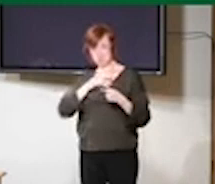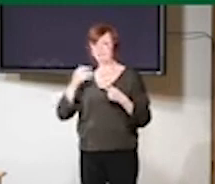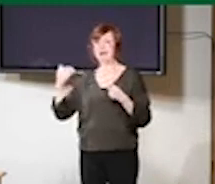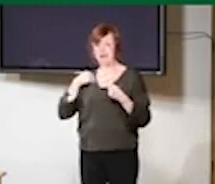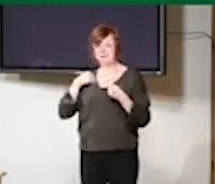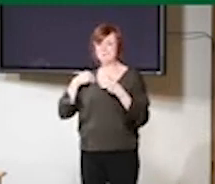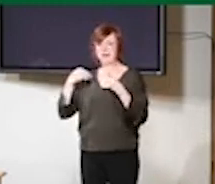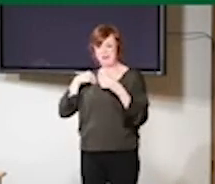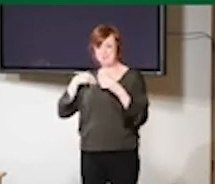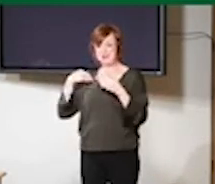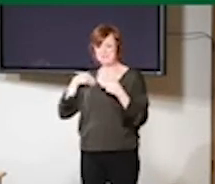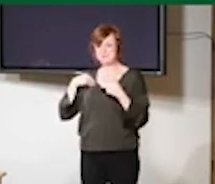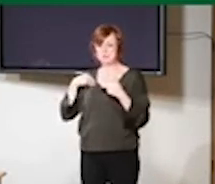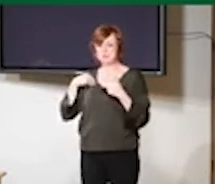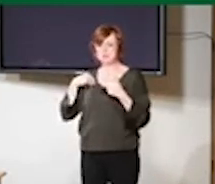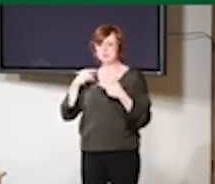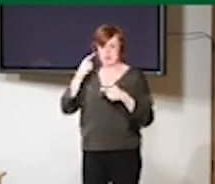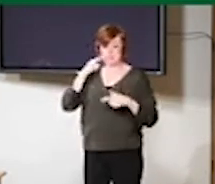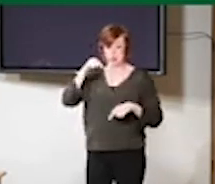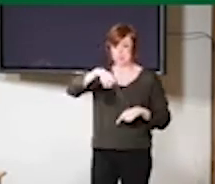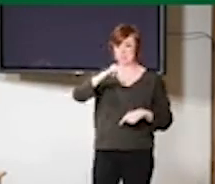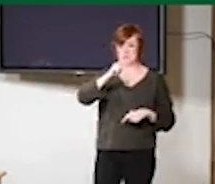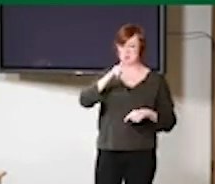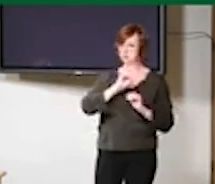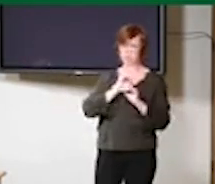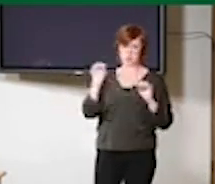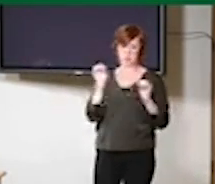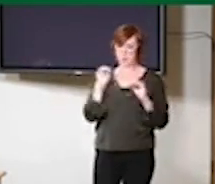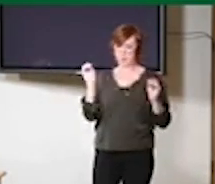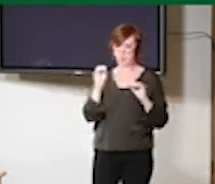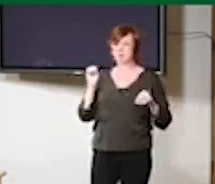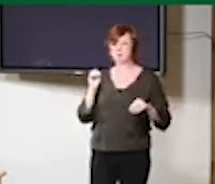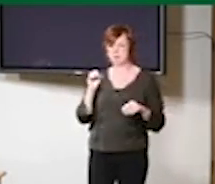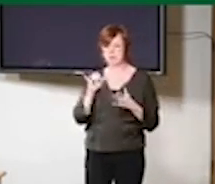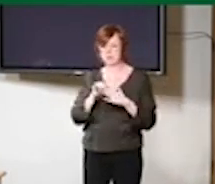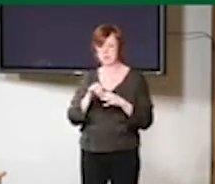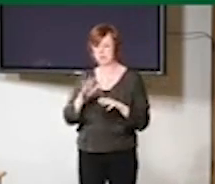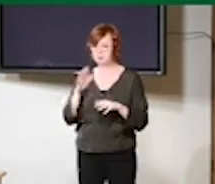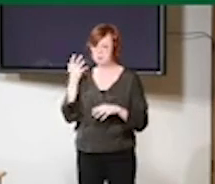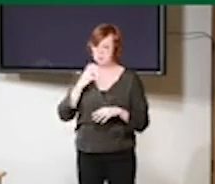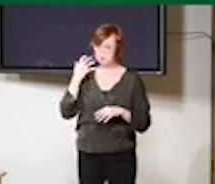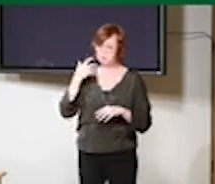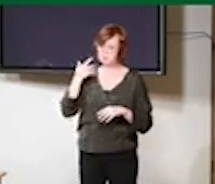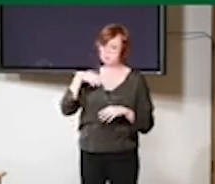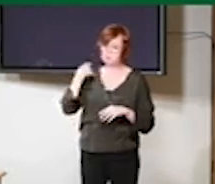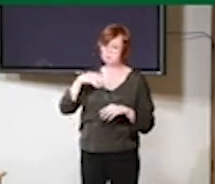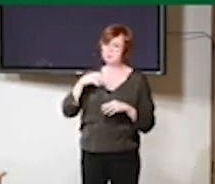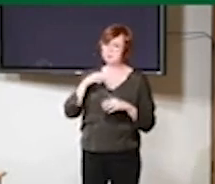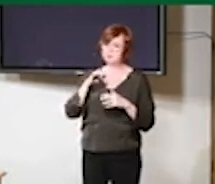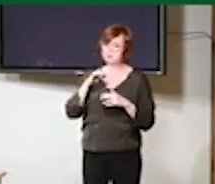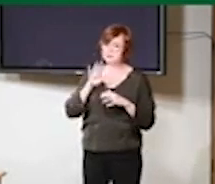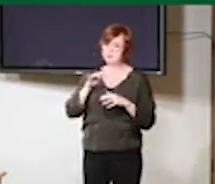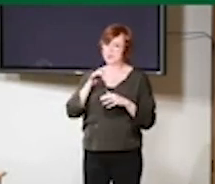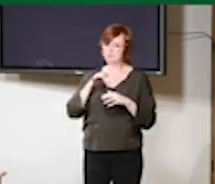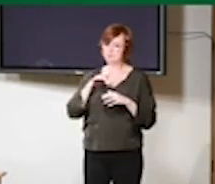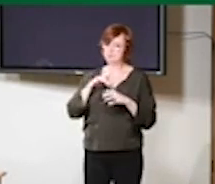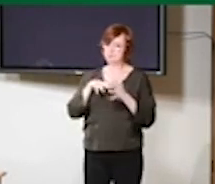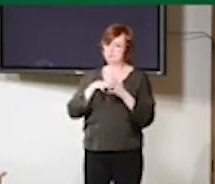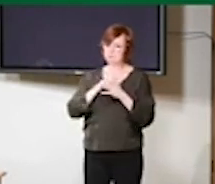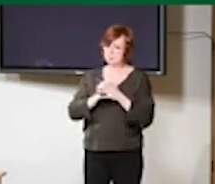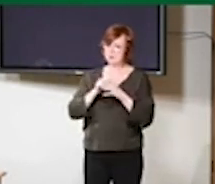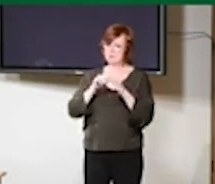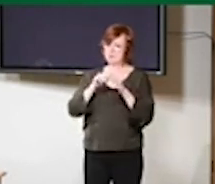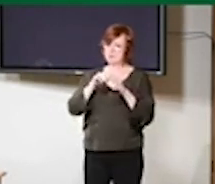the most vulnerable population. And so we have been actually one of the provinces having